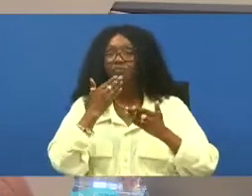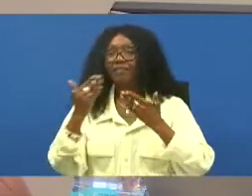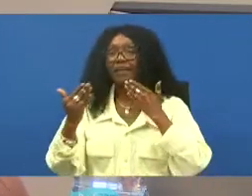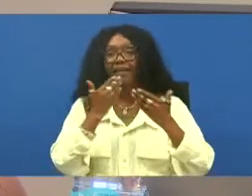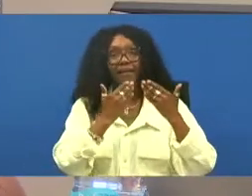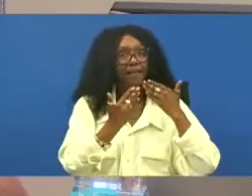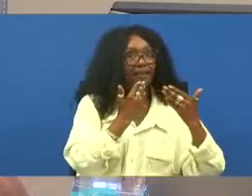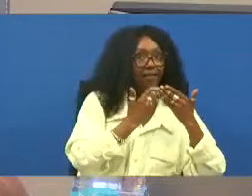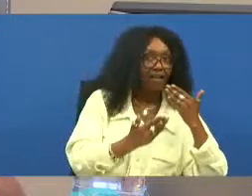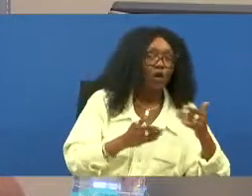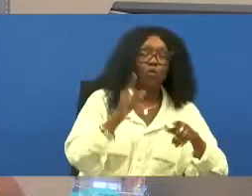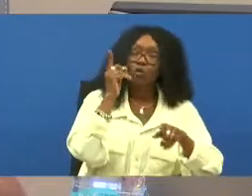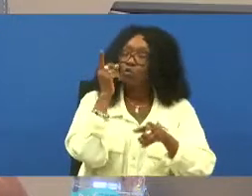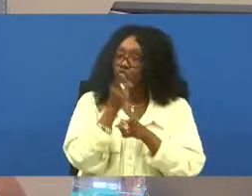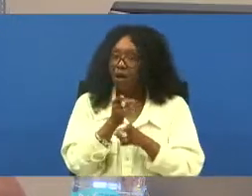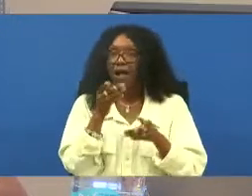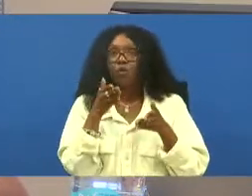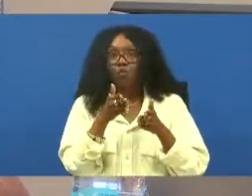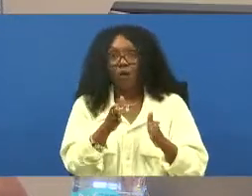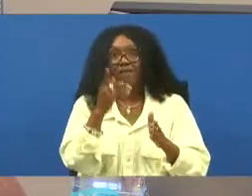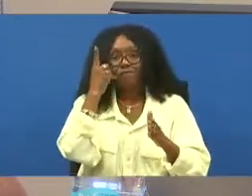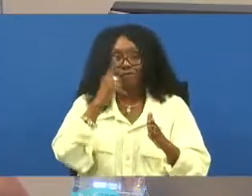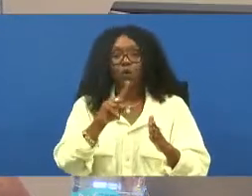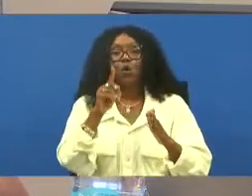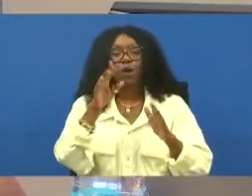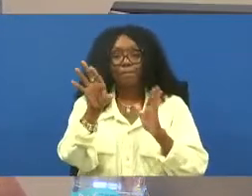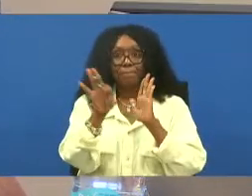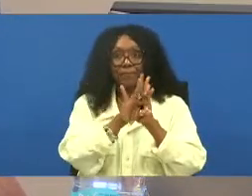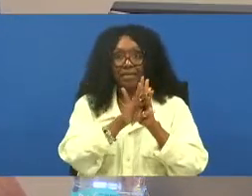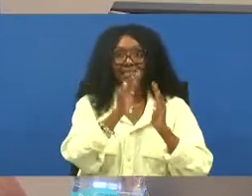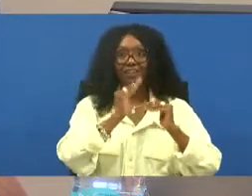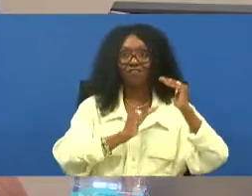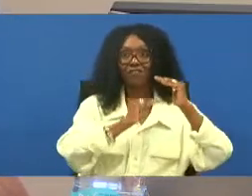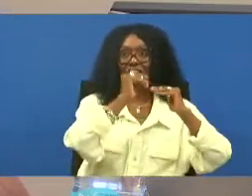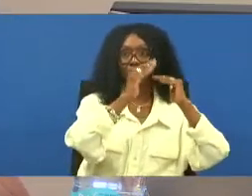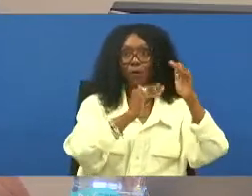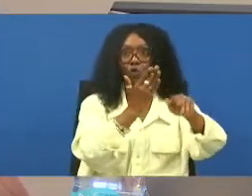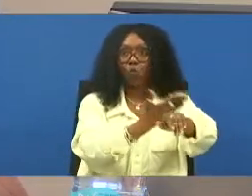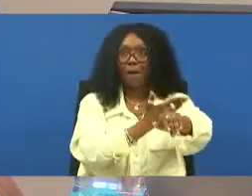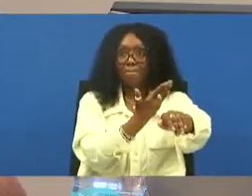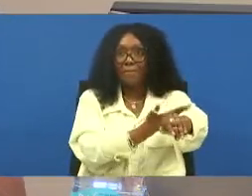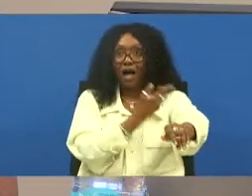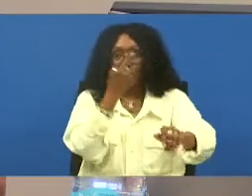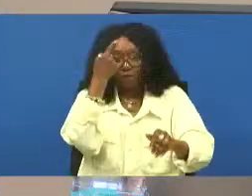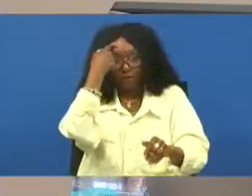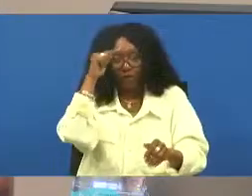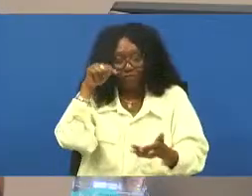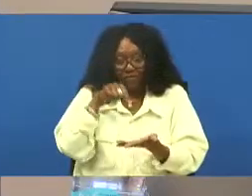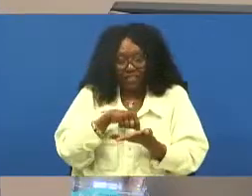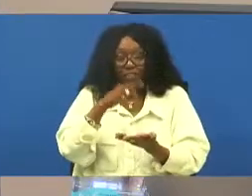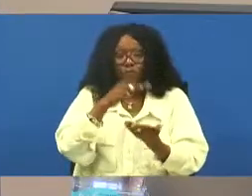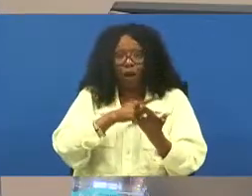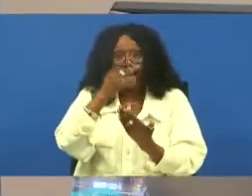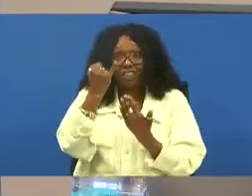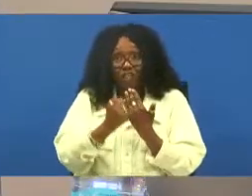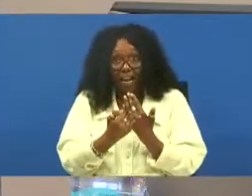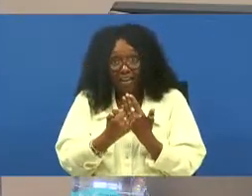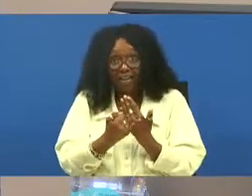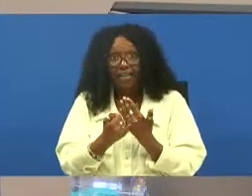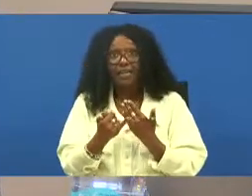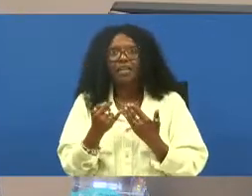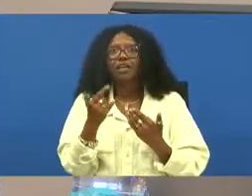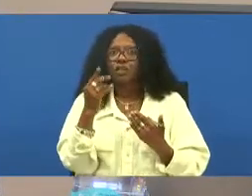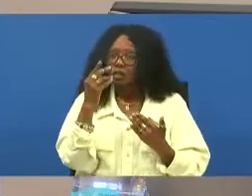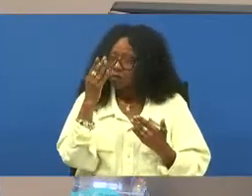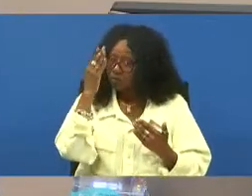a developer for this important project. And so, with that being said, you know, it is